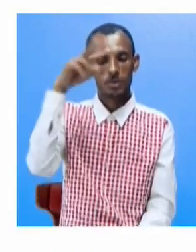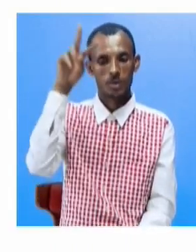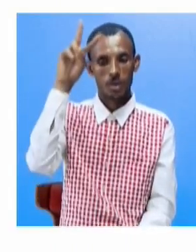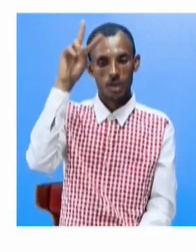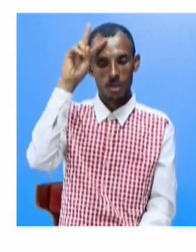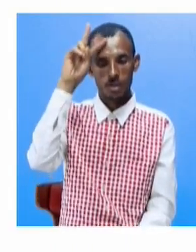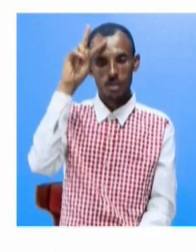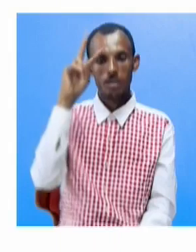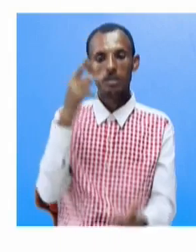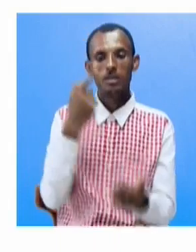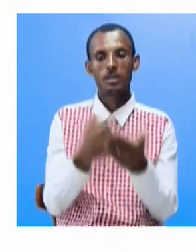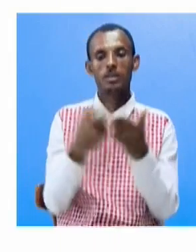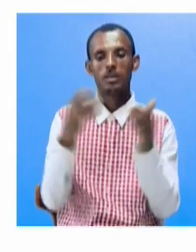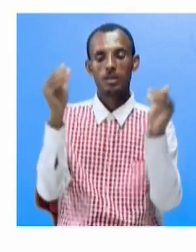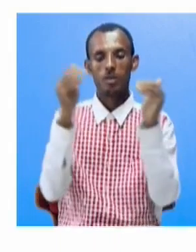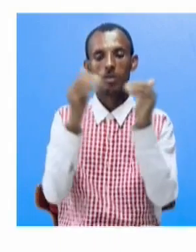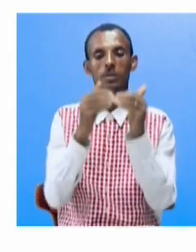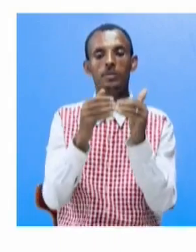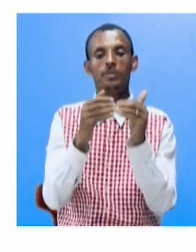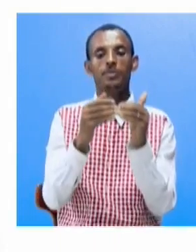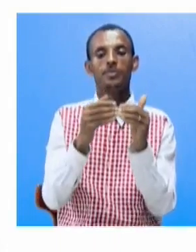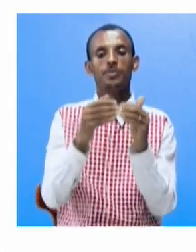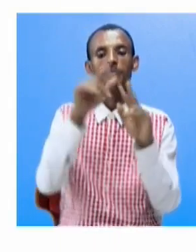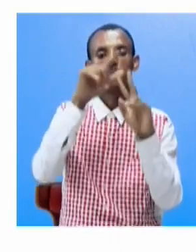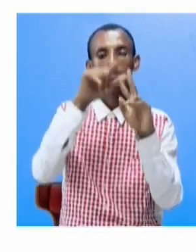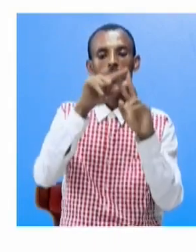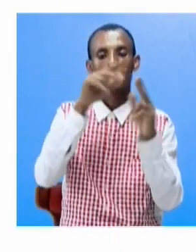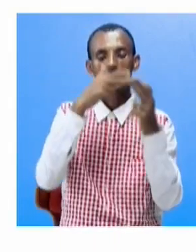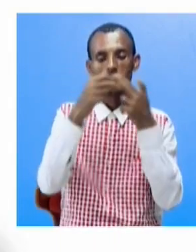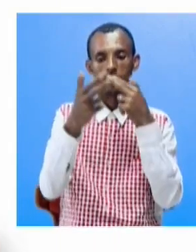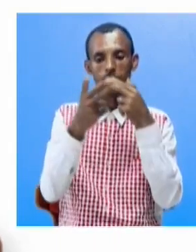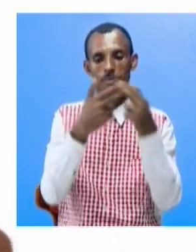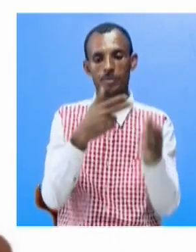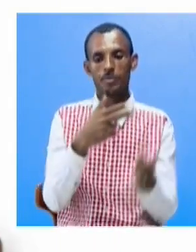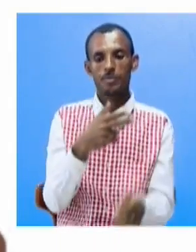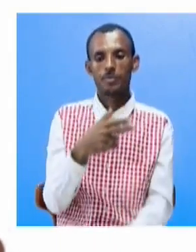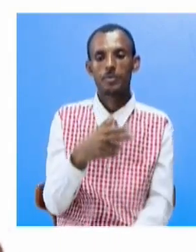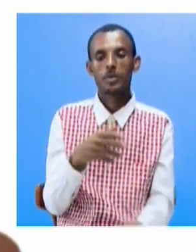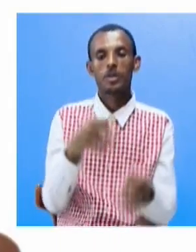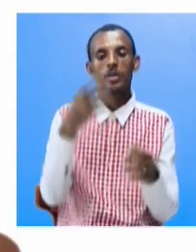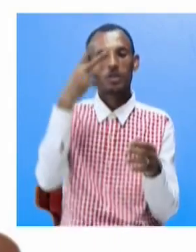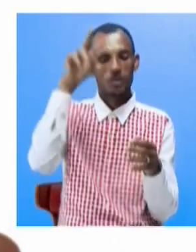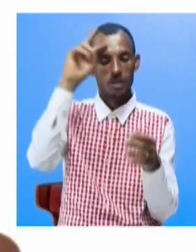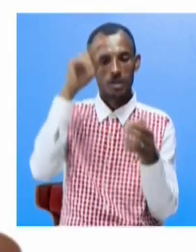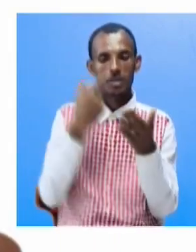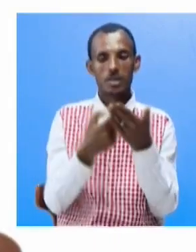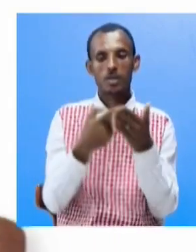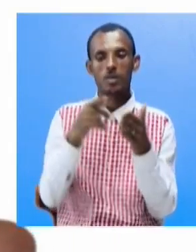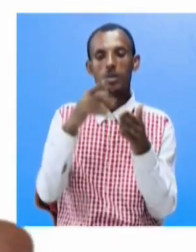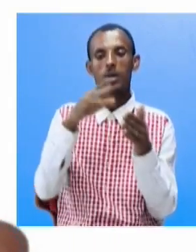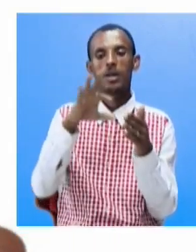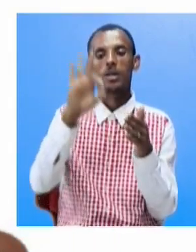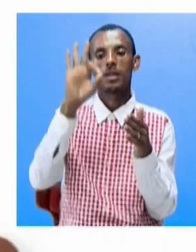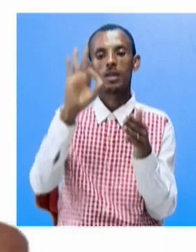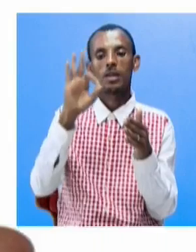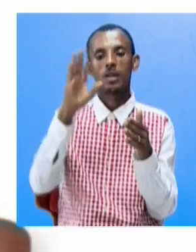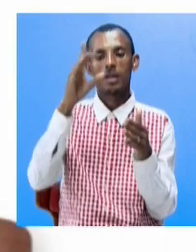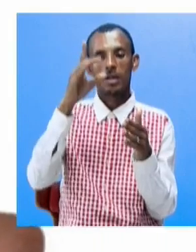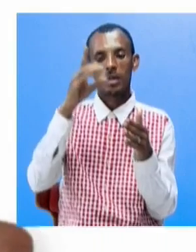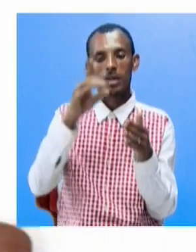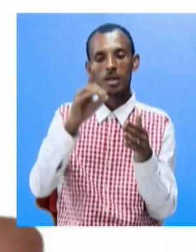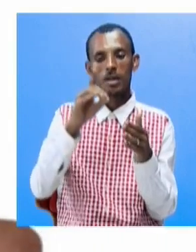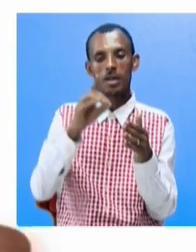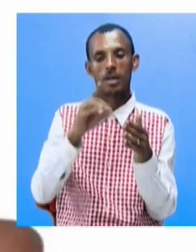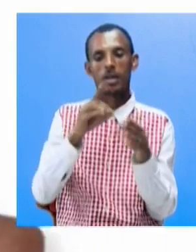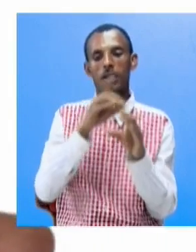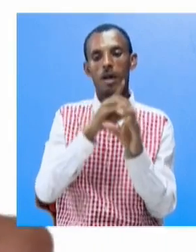So this will be equal to this pi times, when you square this, you have diameter squared. 2